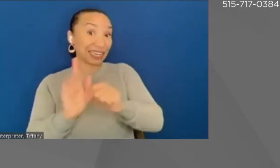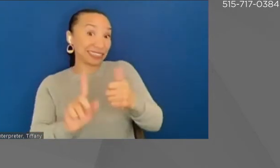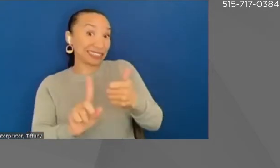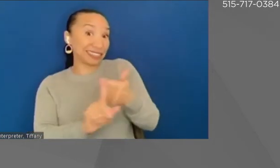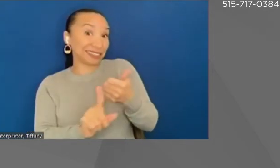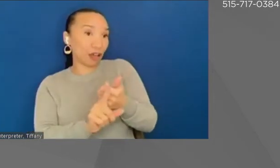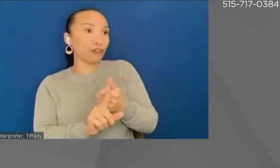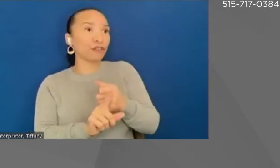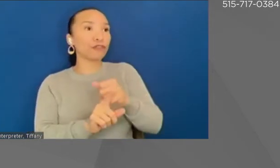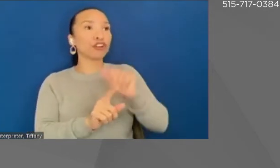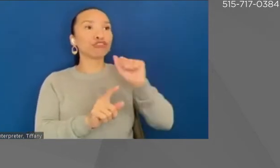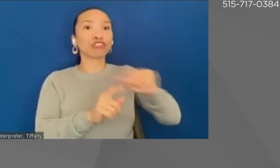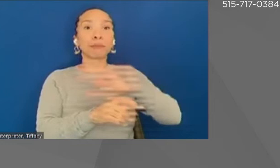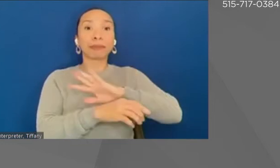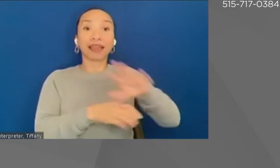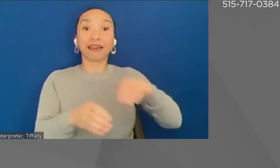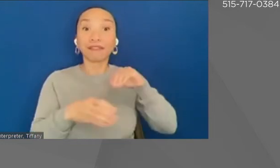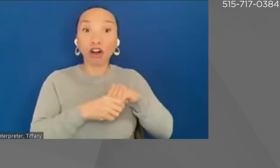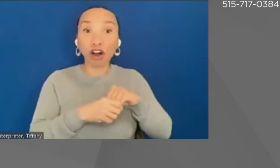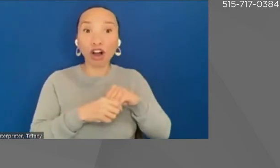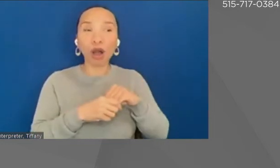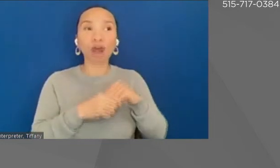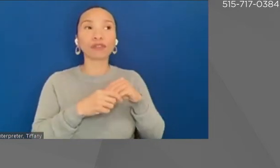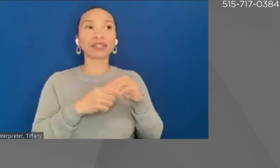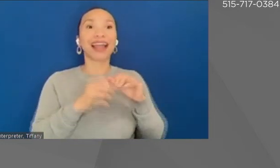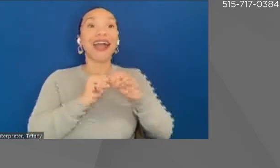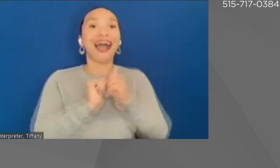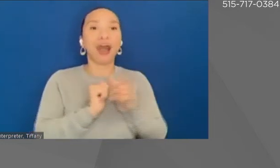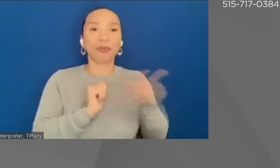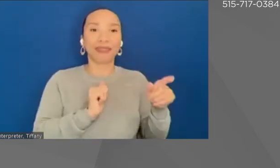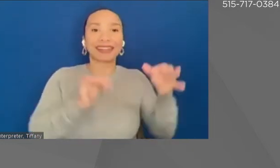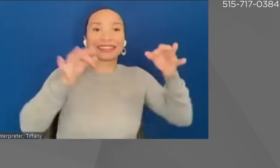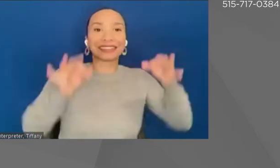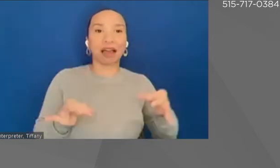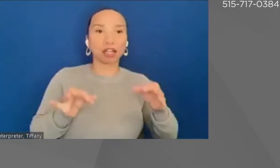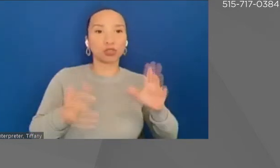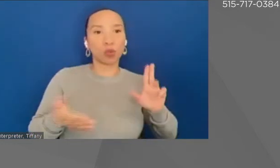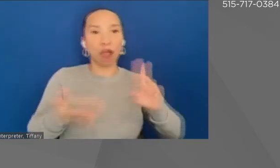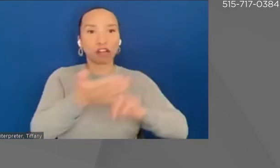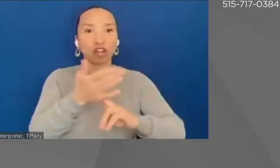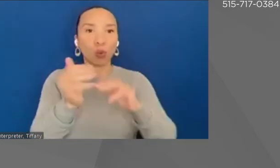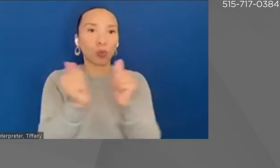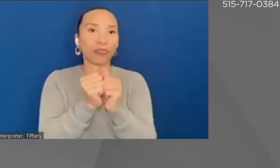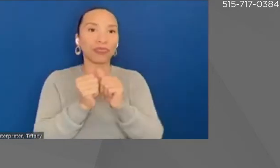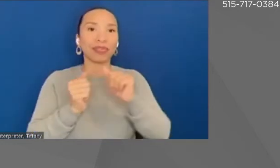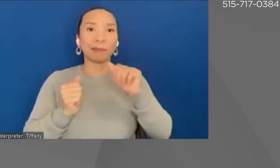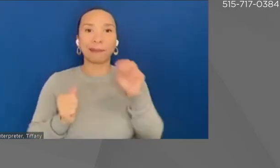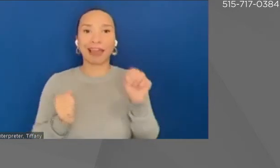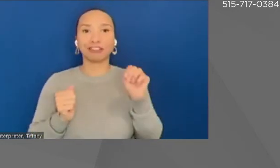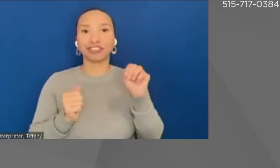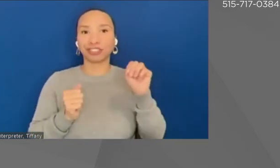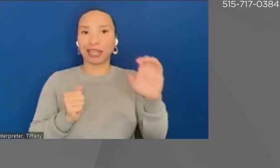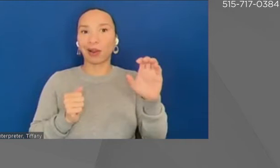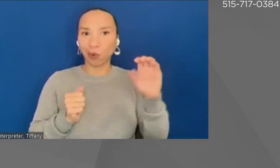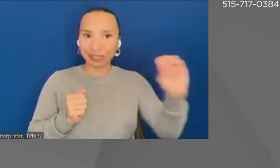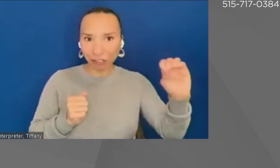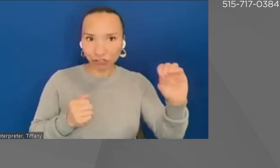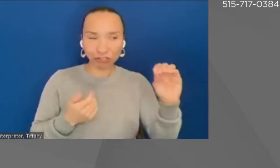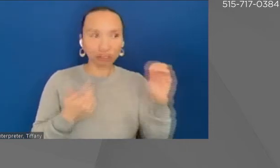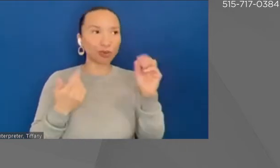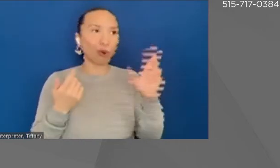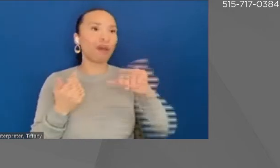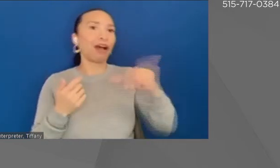role here is in how they decide to contract with managed care organizations or other health insurance plans.